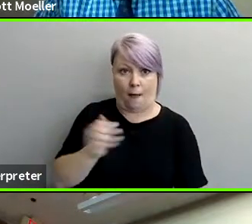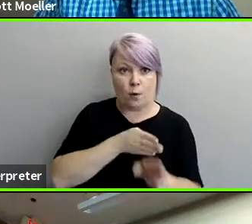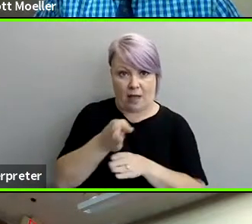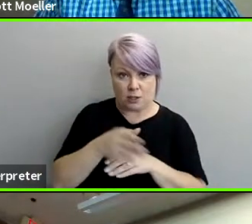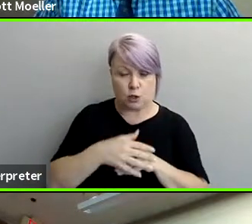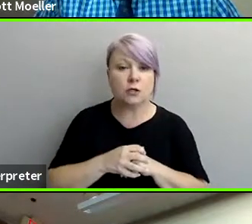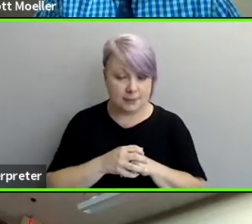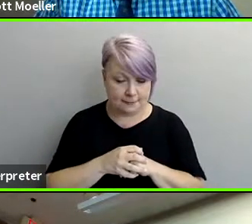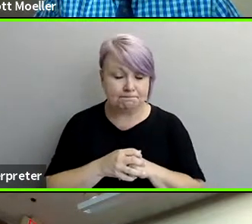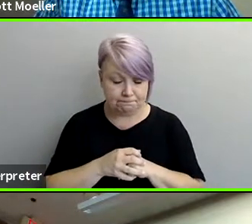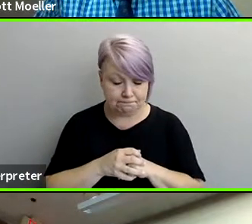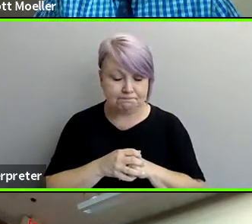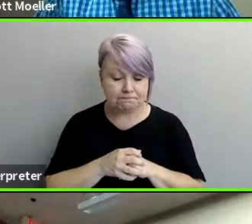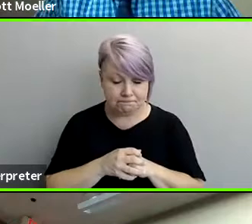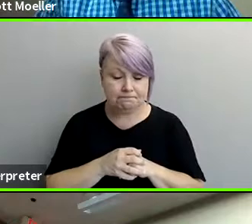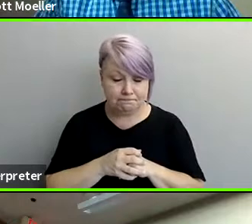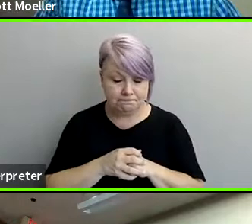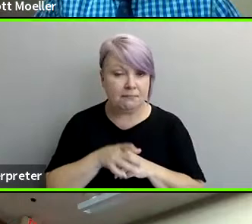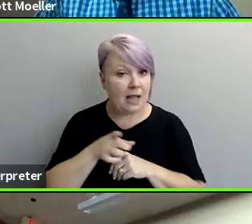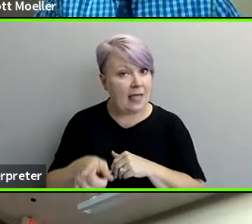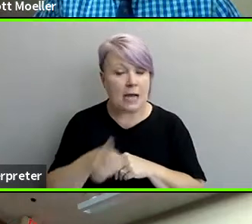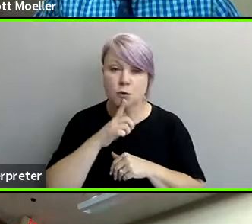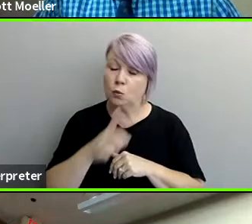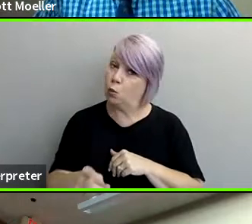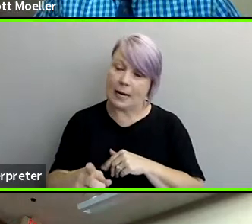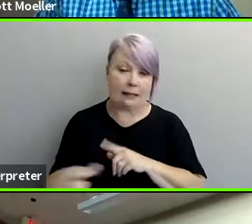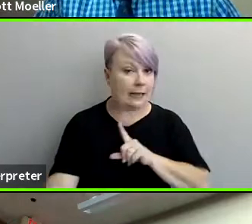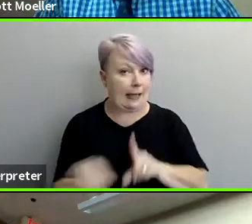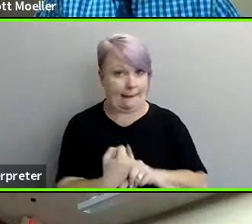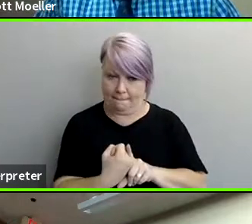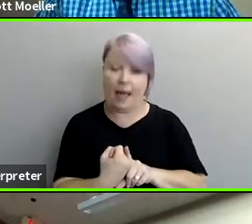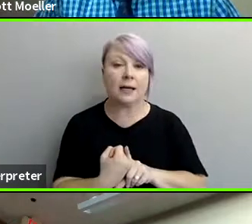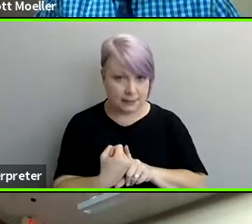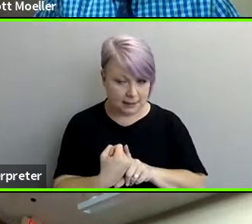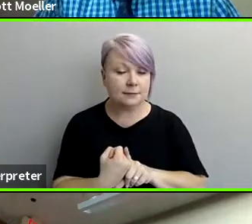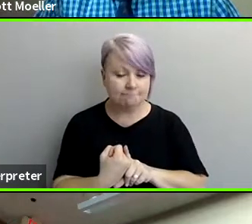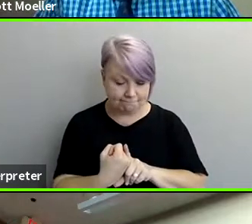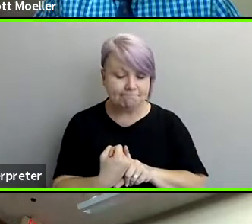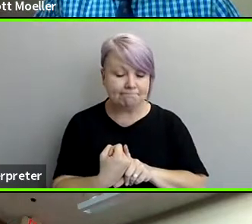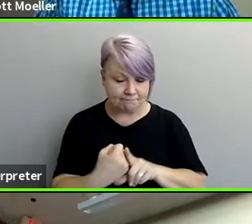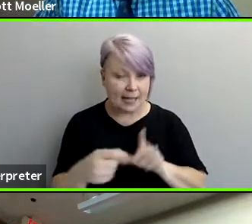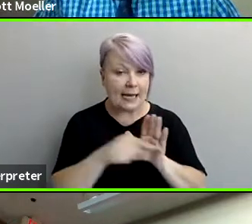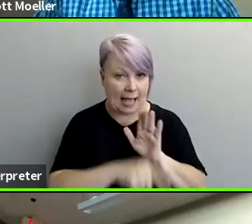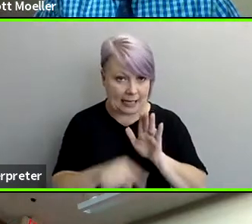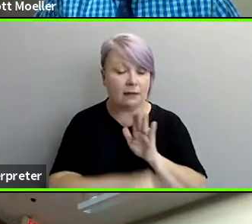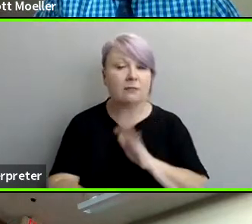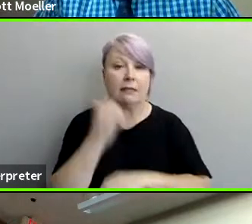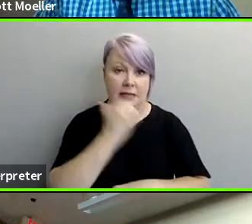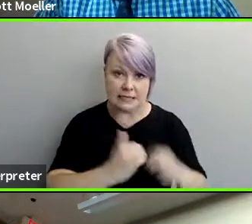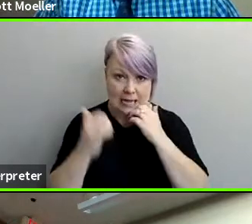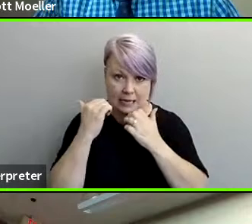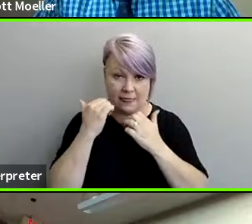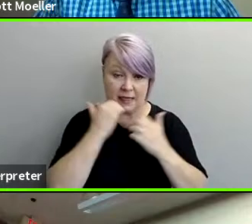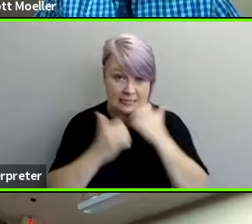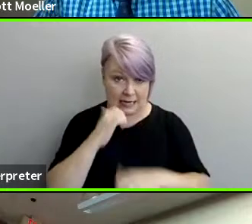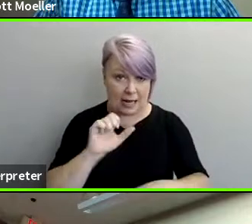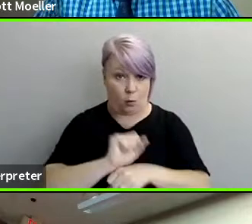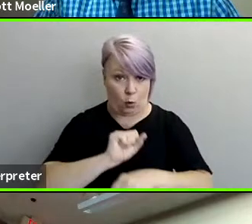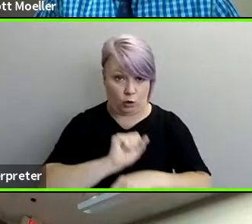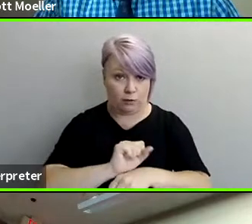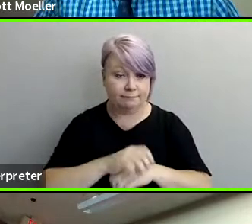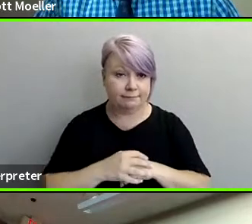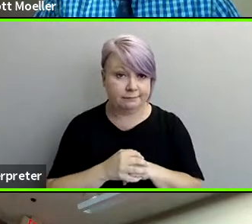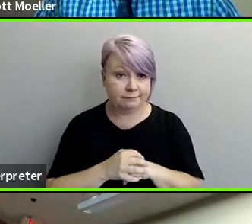out, it's the vacancies for the paraprofessionals. That's the biggest thing right now that's impacting the day-to-day work, and that's where we're feeling